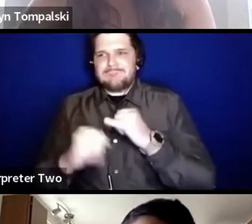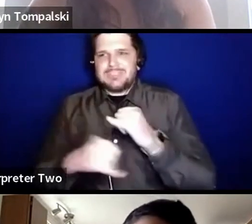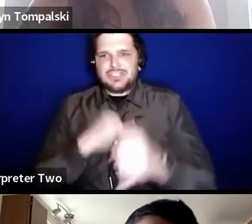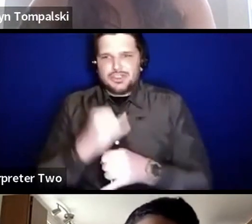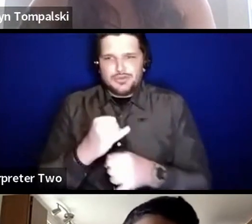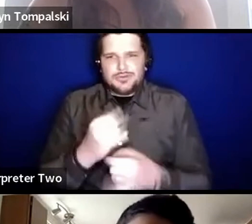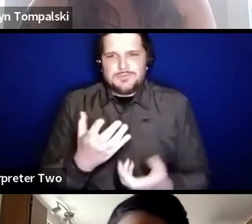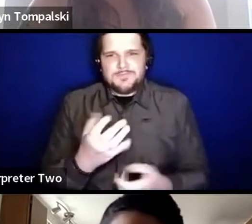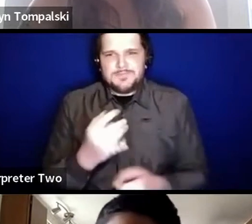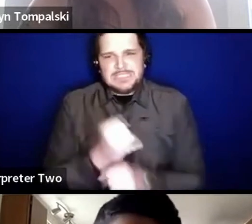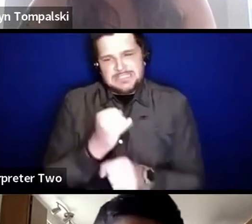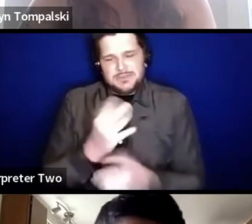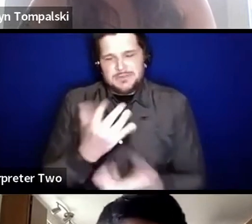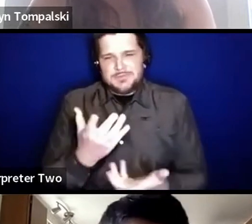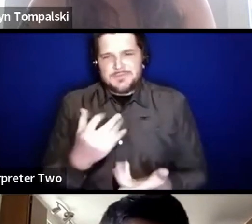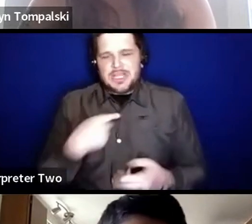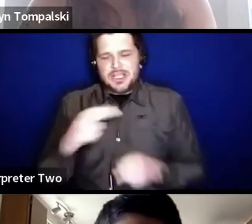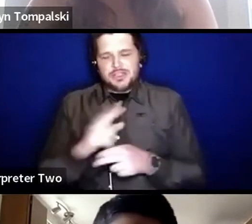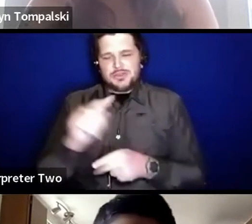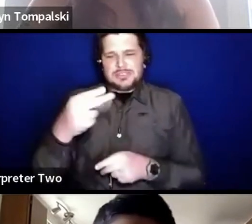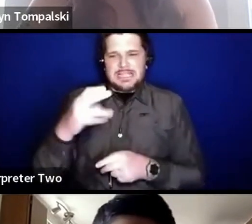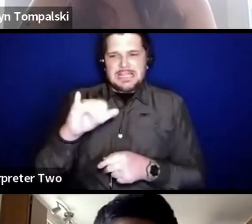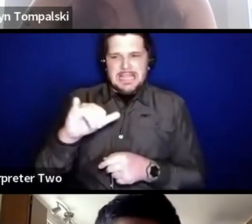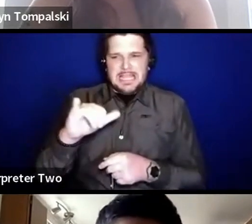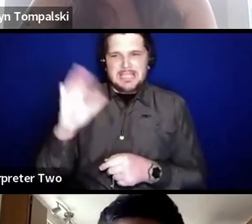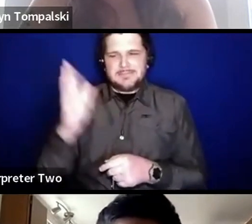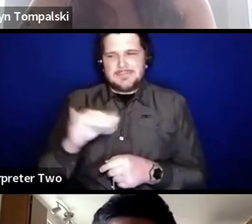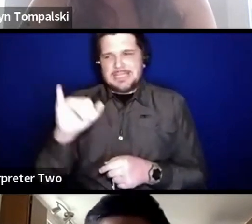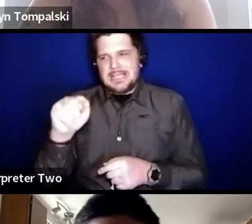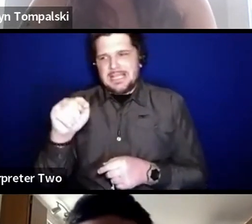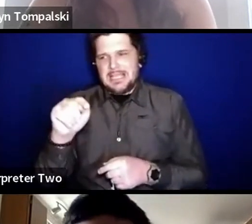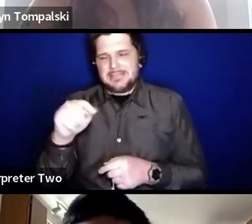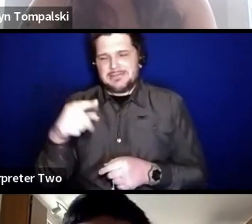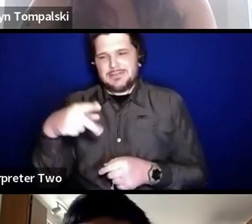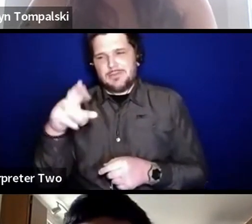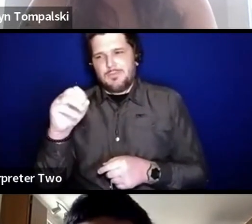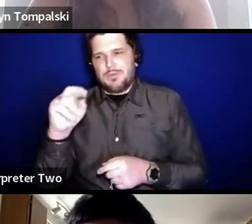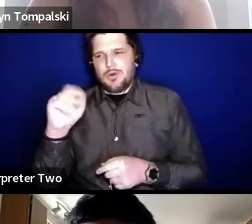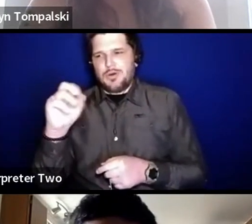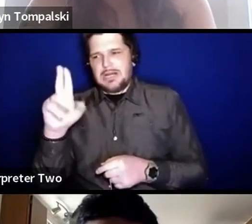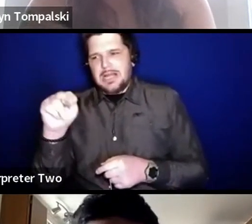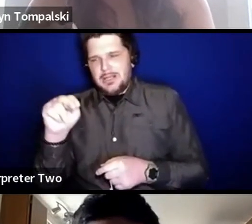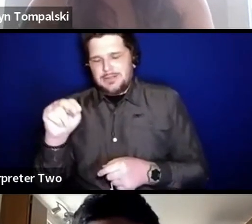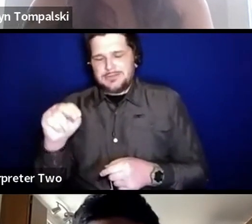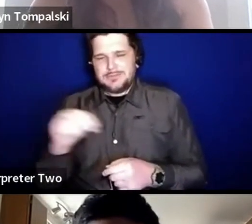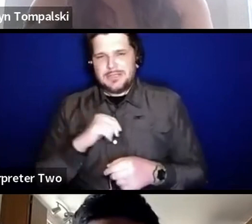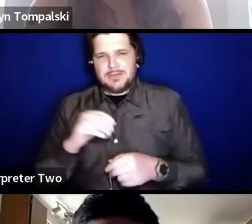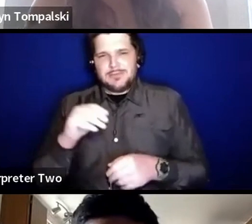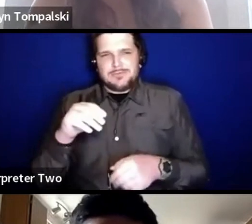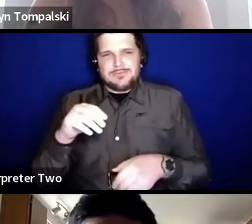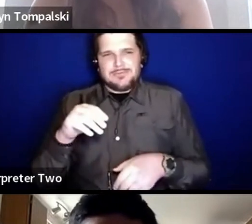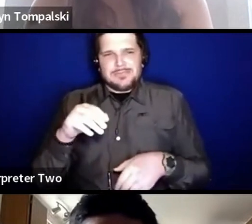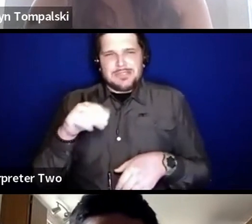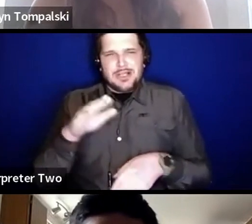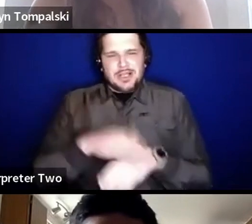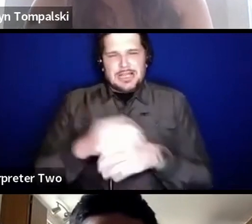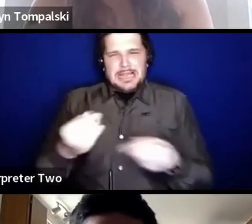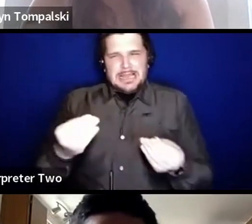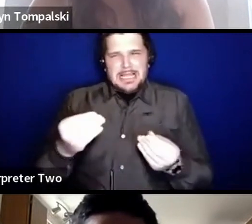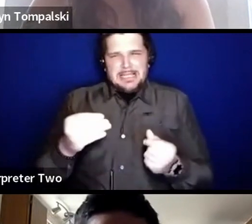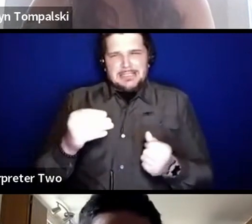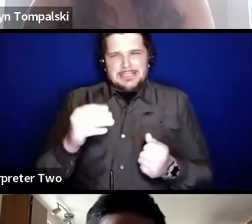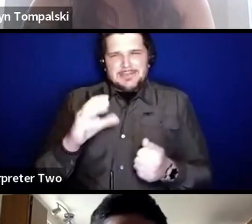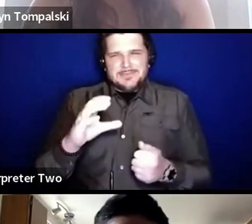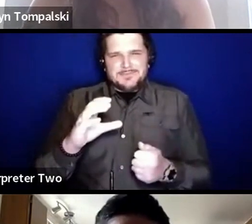I use they and it pronouns. I am located on the land of the Chiquayak and Palalt tribes